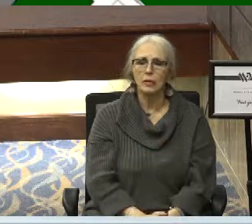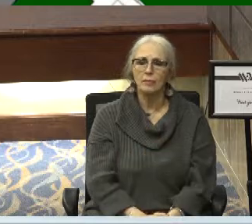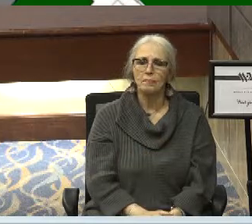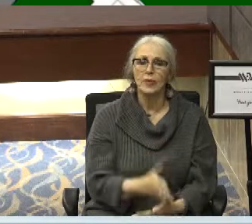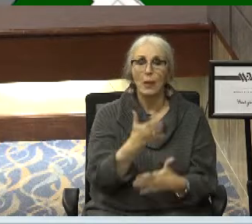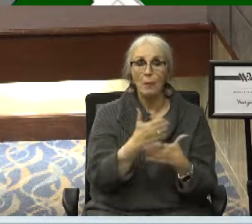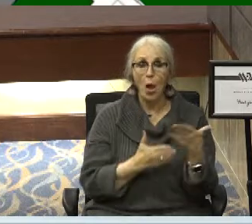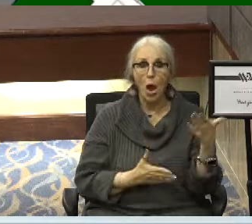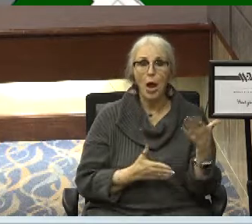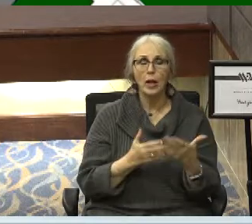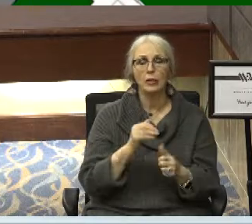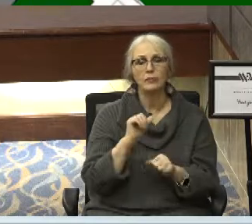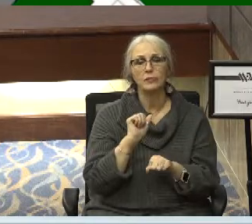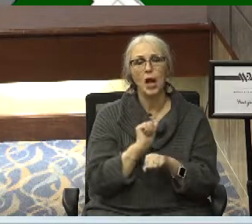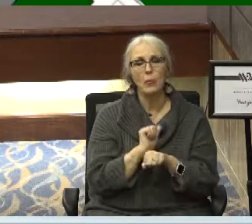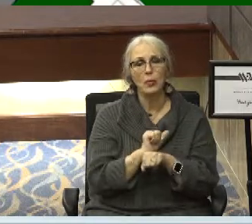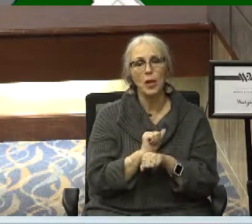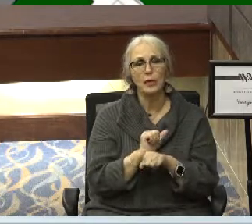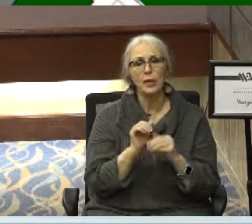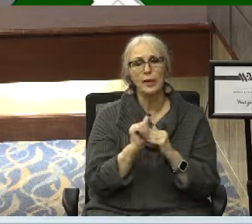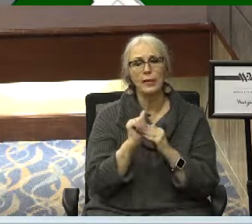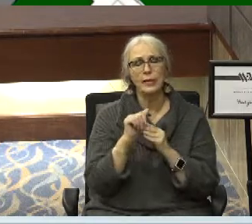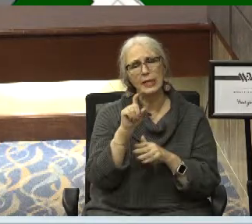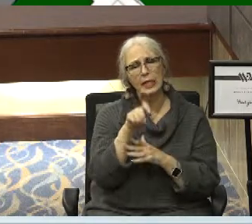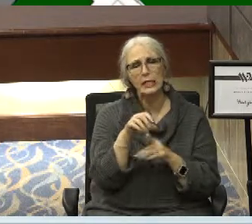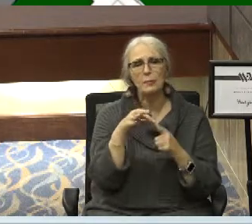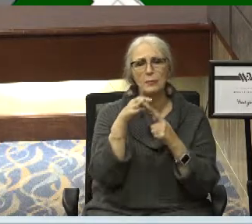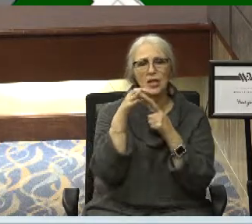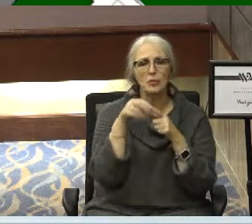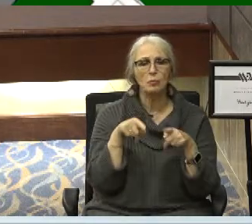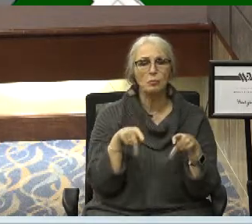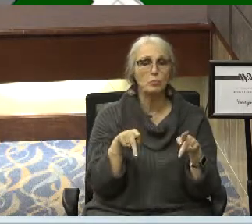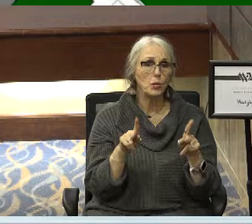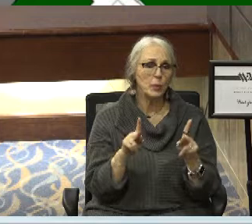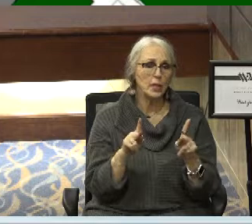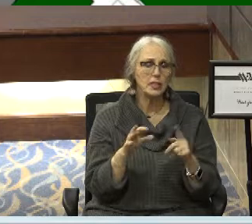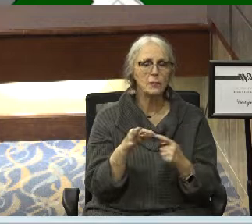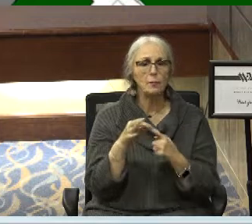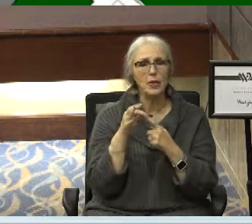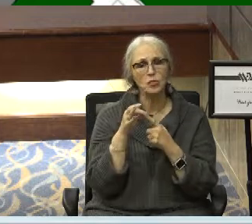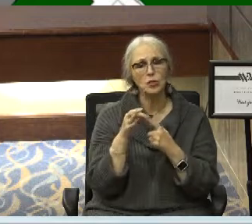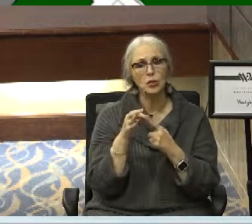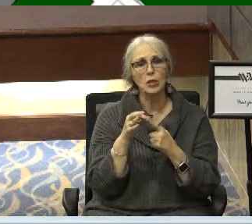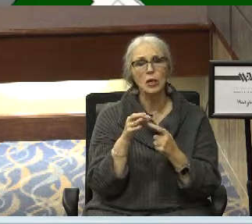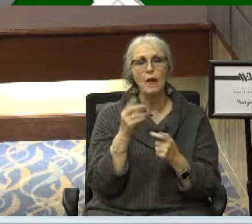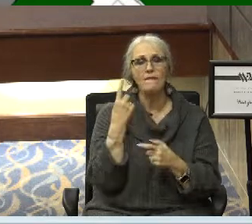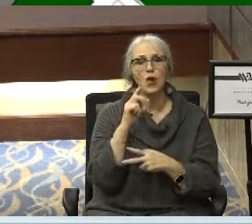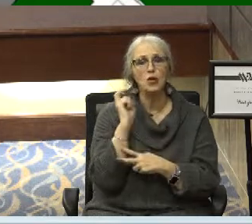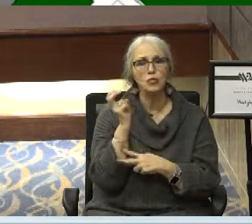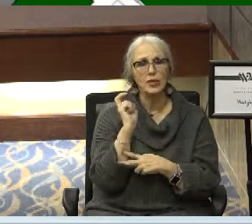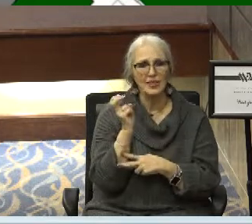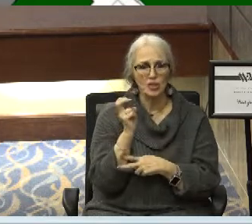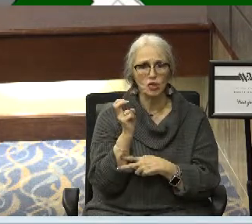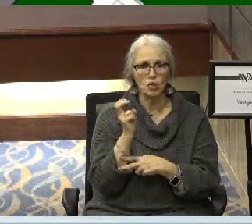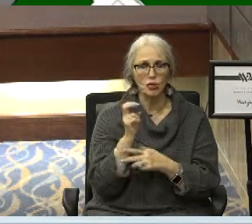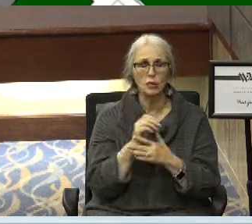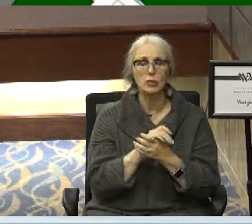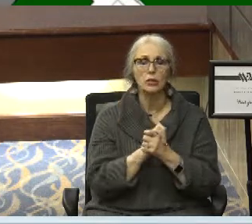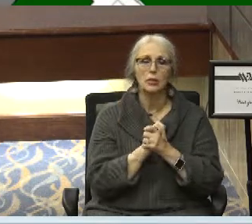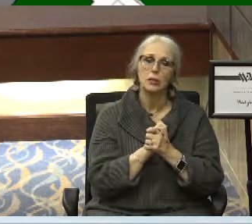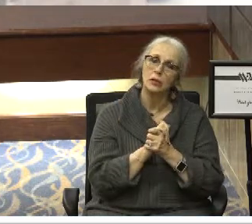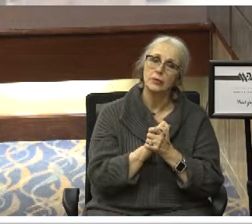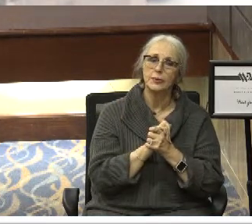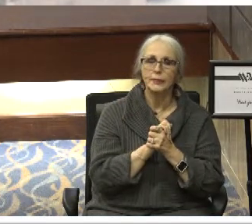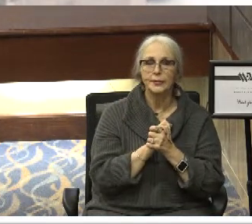their operations that needs a special permit that's for consideration tonight is the transitional shelter portion